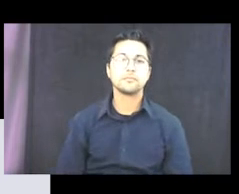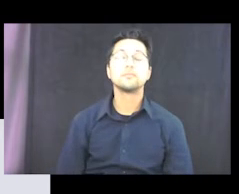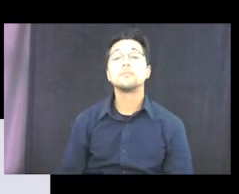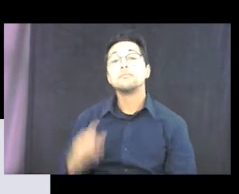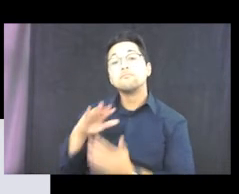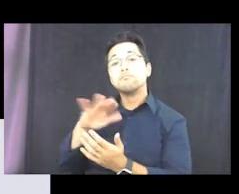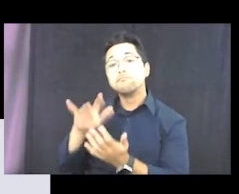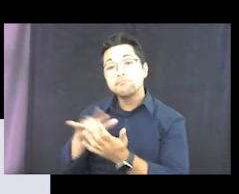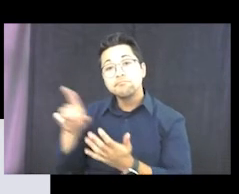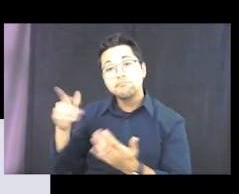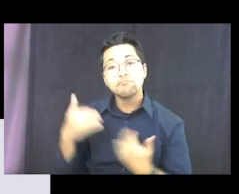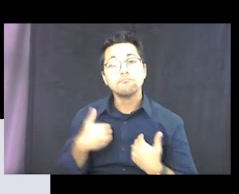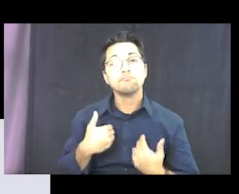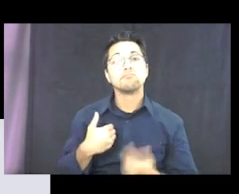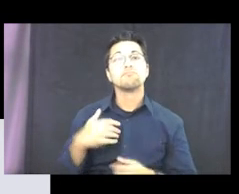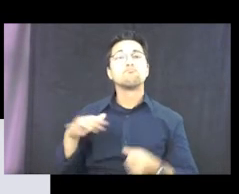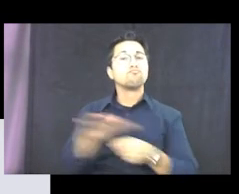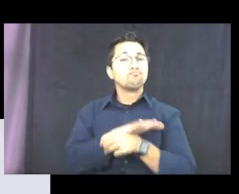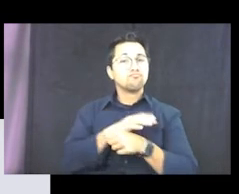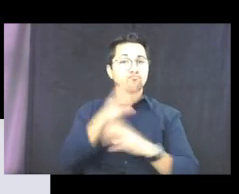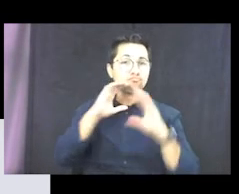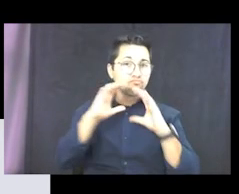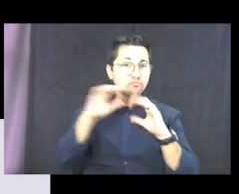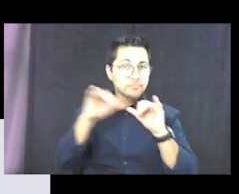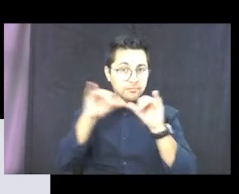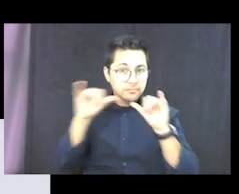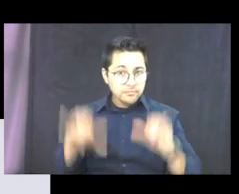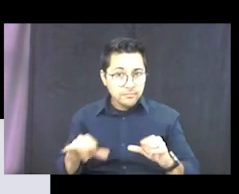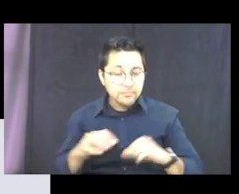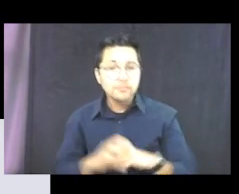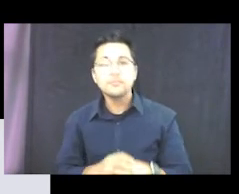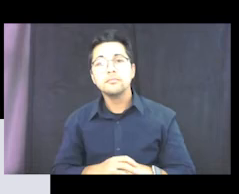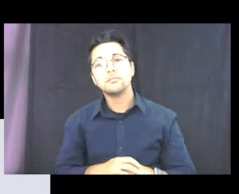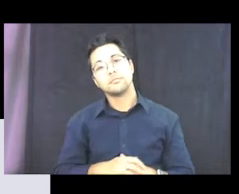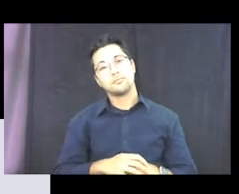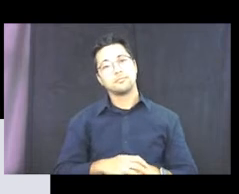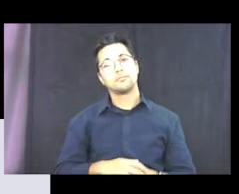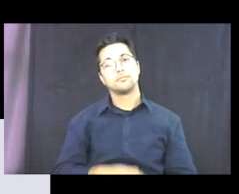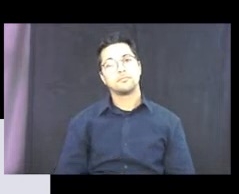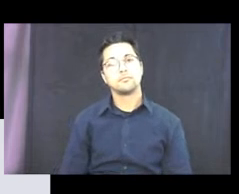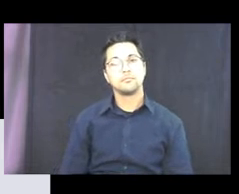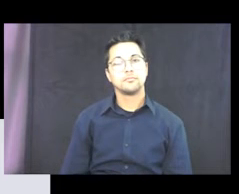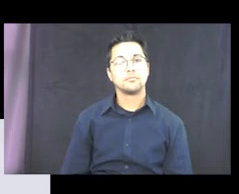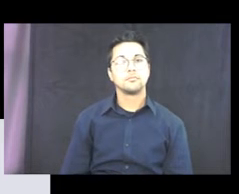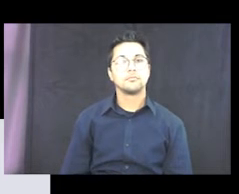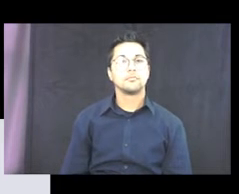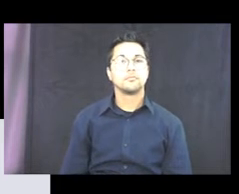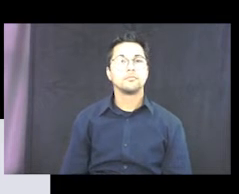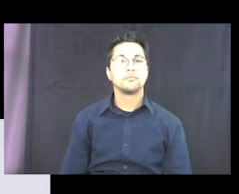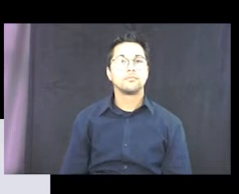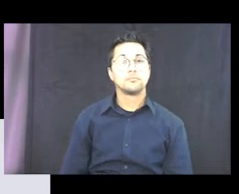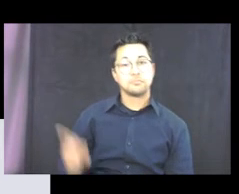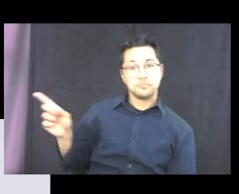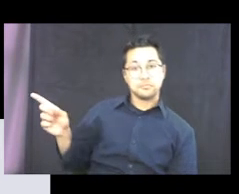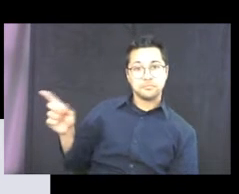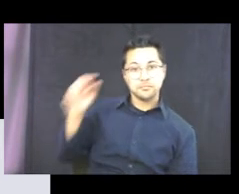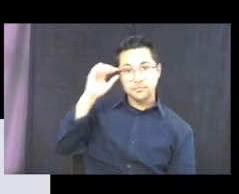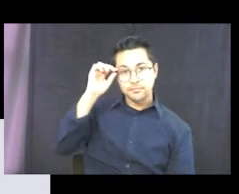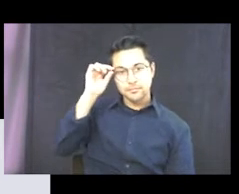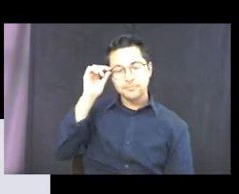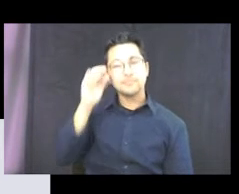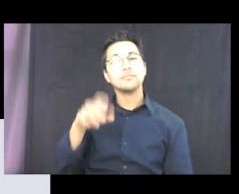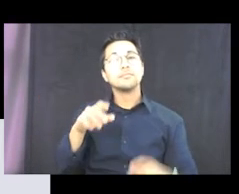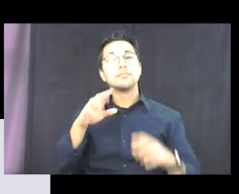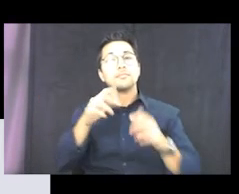the center, we have full communication systems. Let me get my stamp right here. And